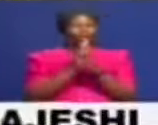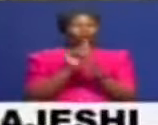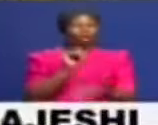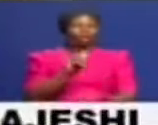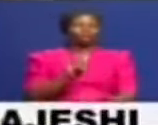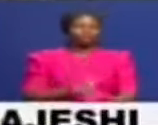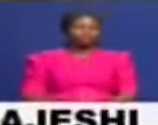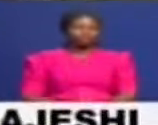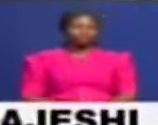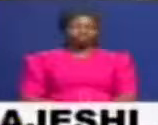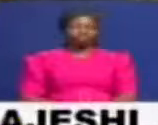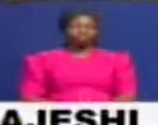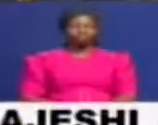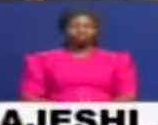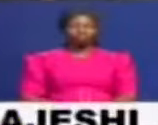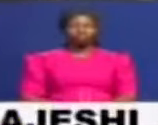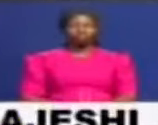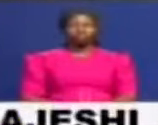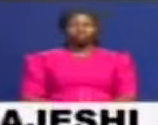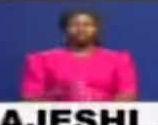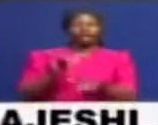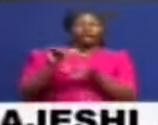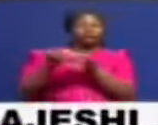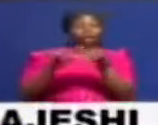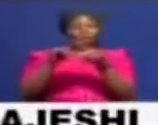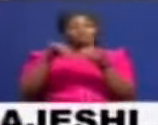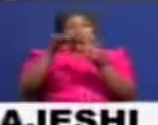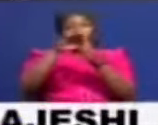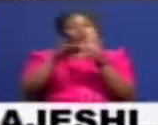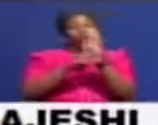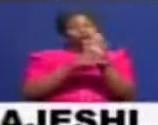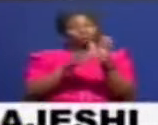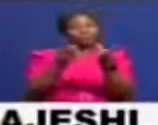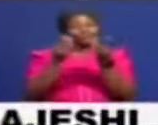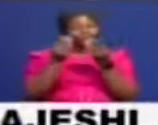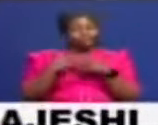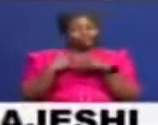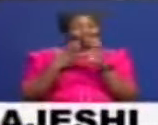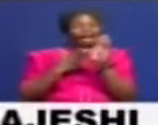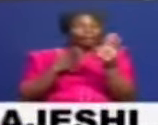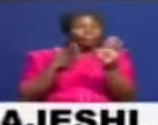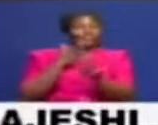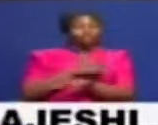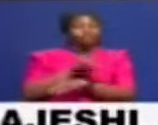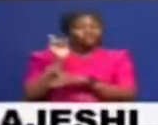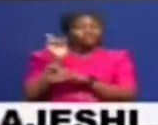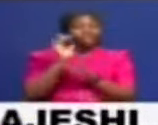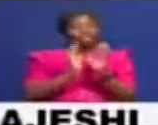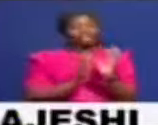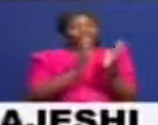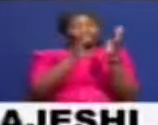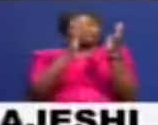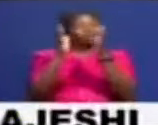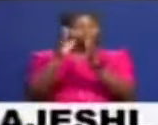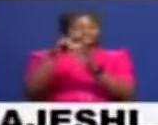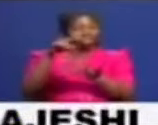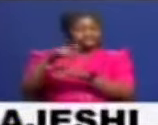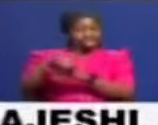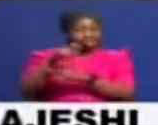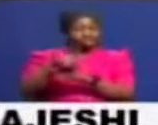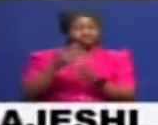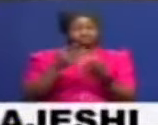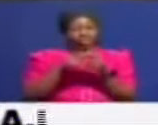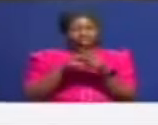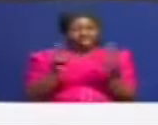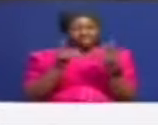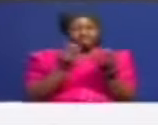the casket is surrounded by military officers who are there to accompany their